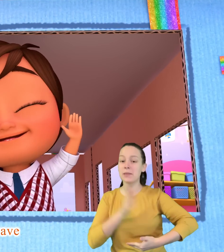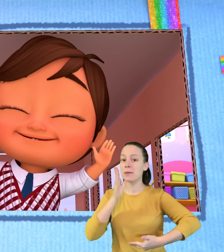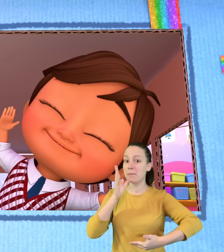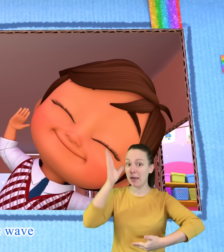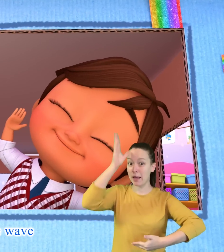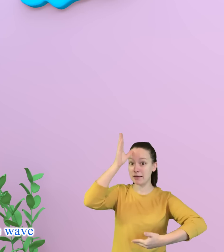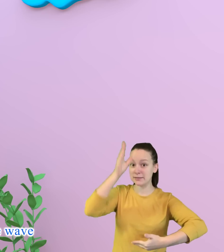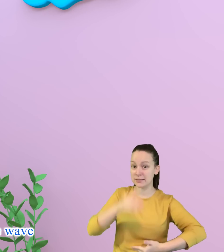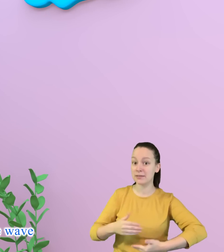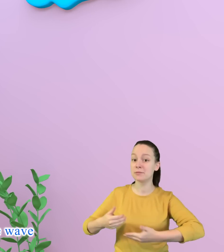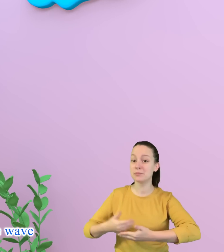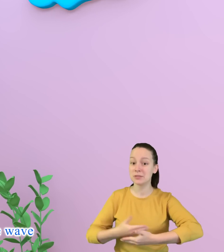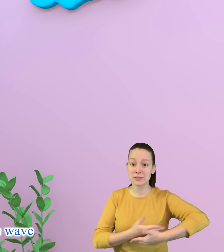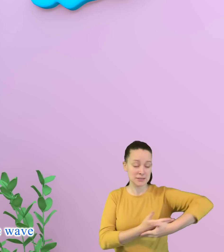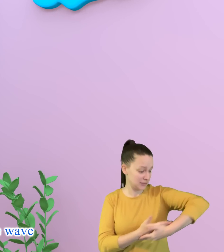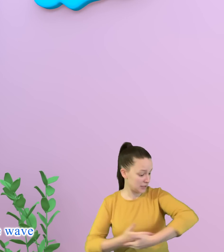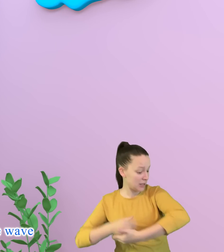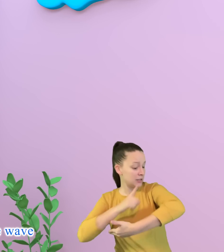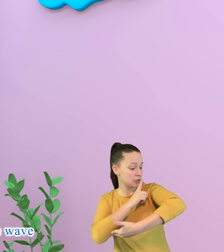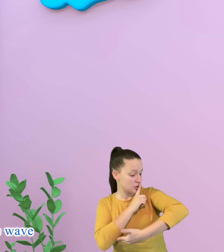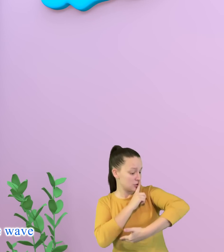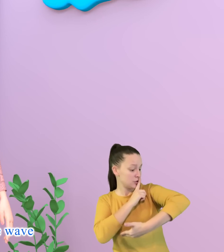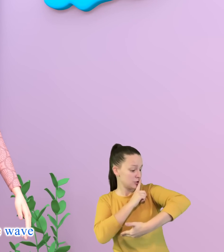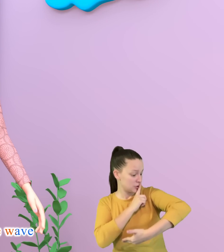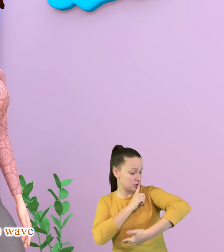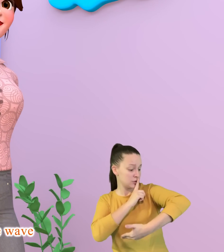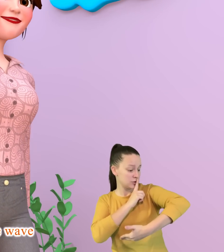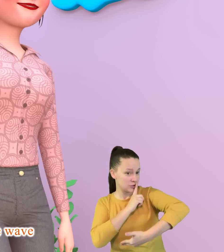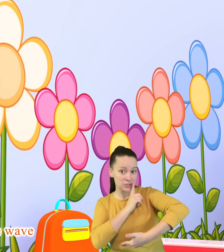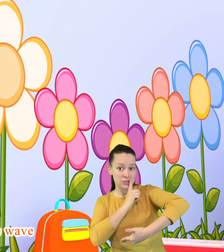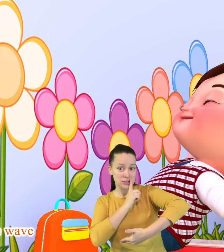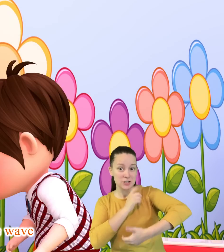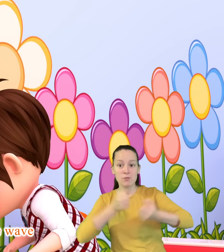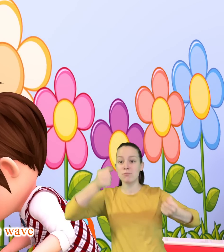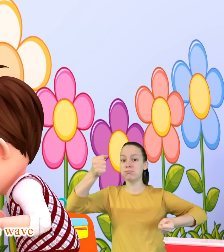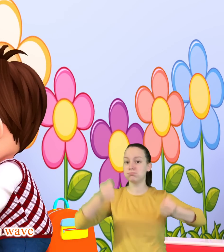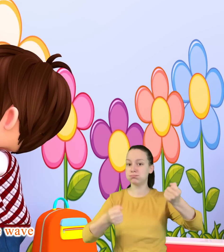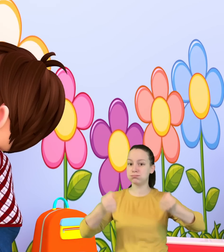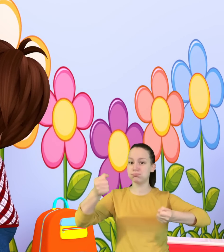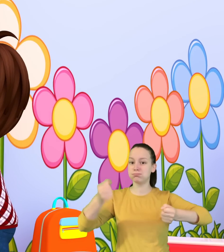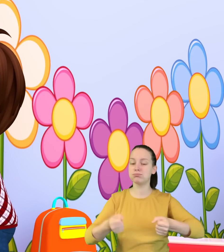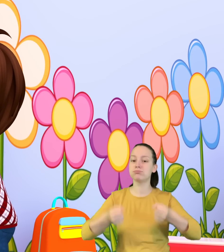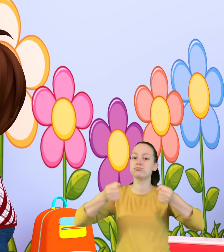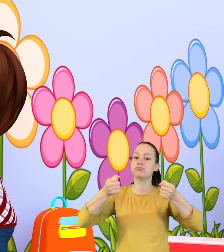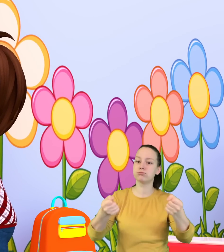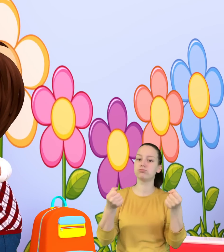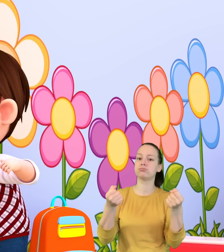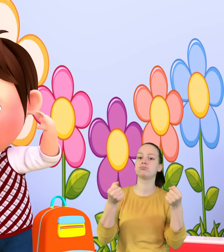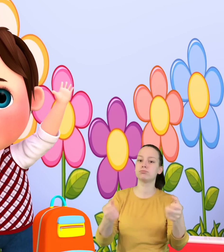wave, wave. The people on the bus go wave, wave, wave,